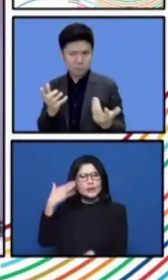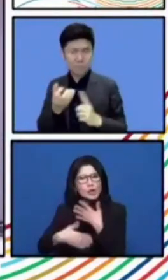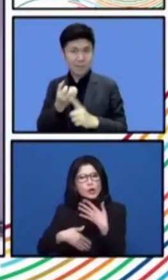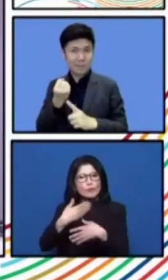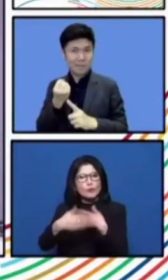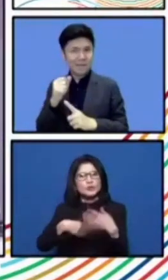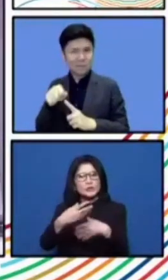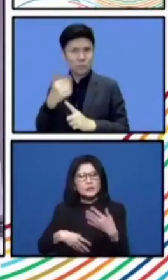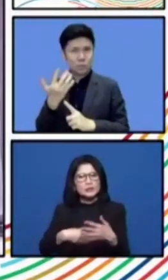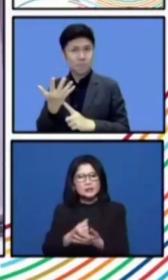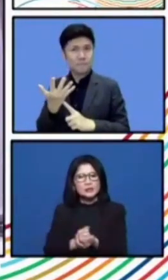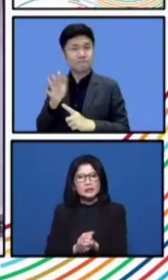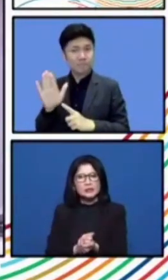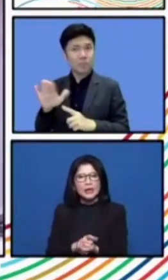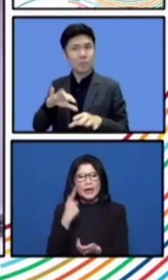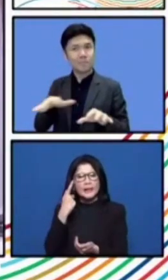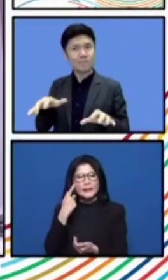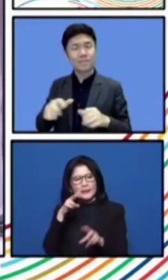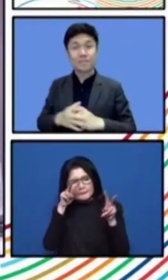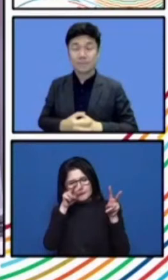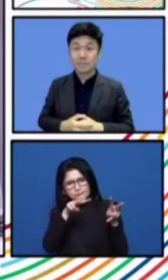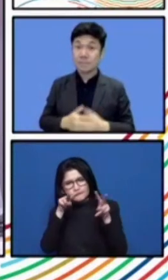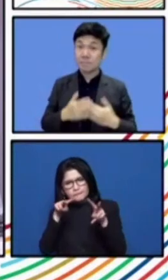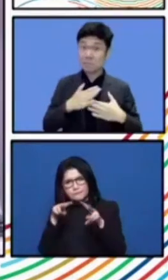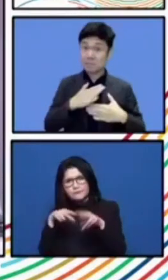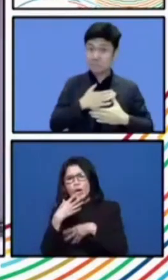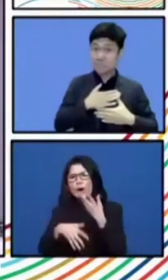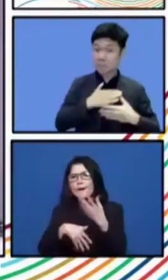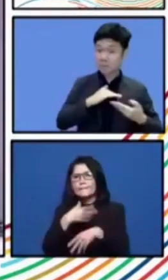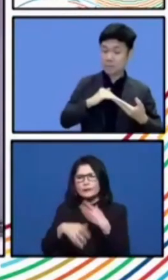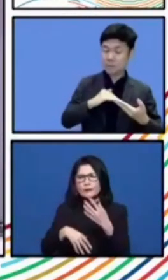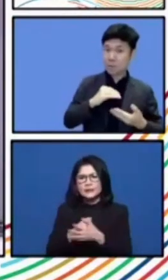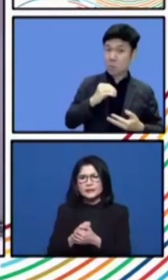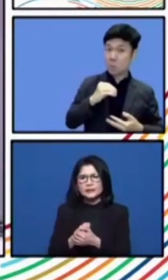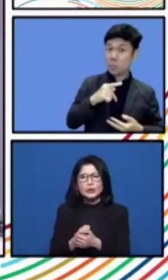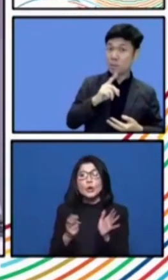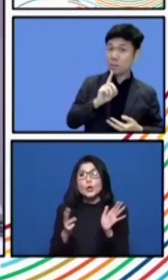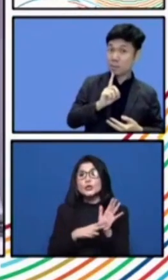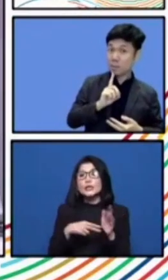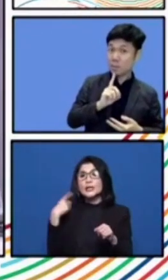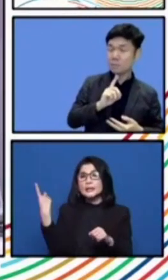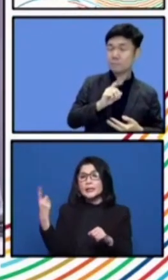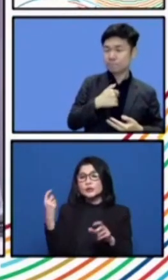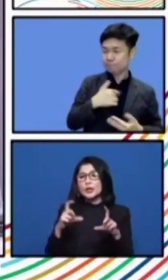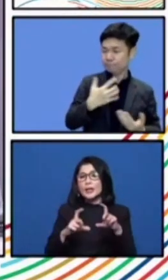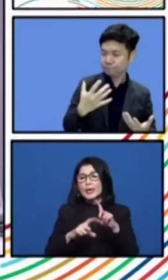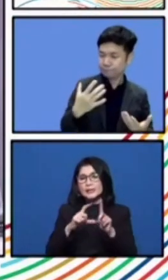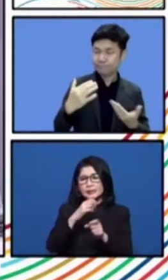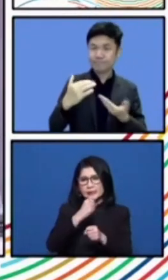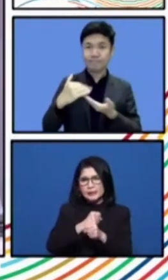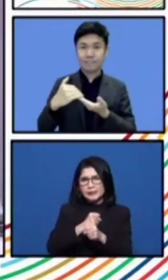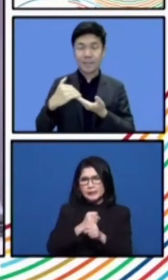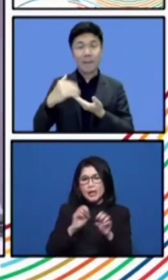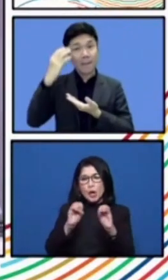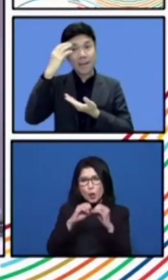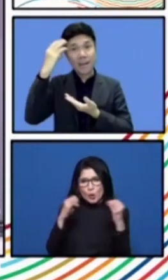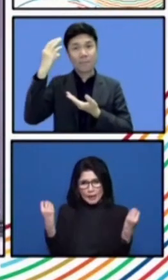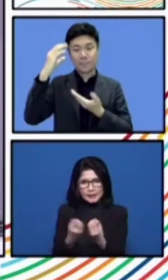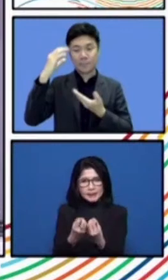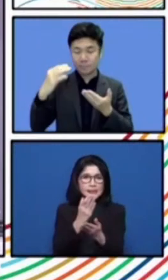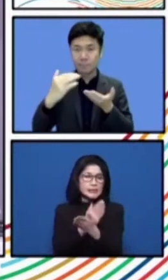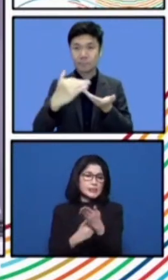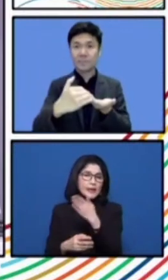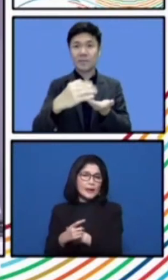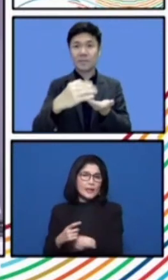we organizational disabilities we must collaborate with governments Civil Society and other